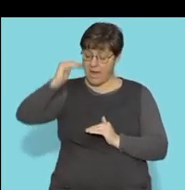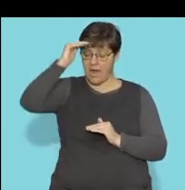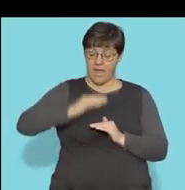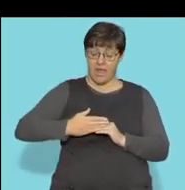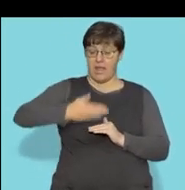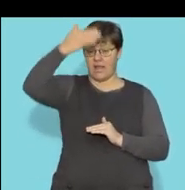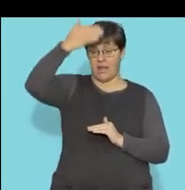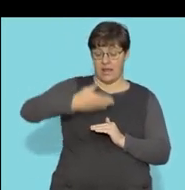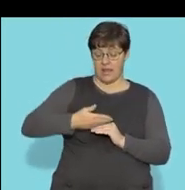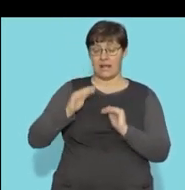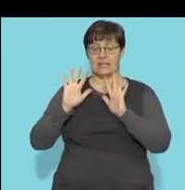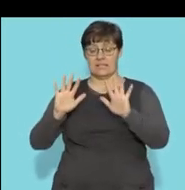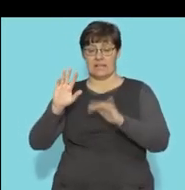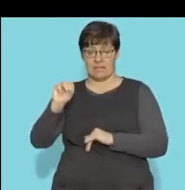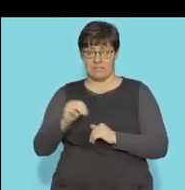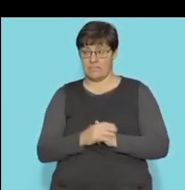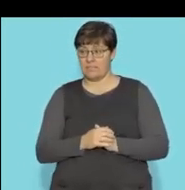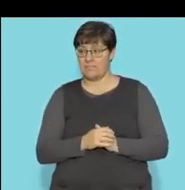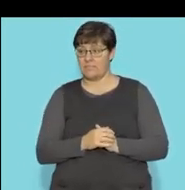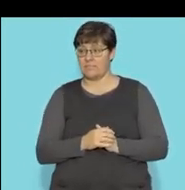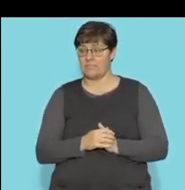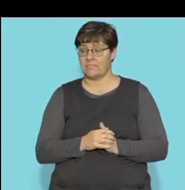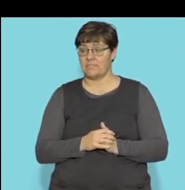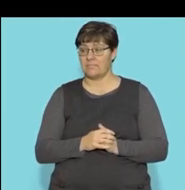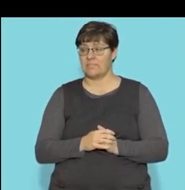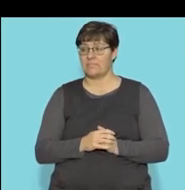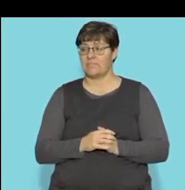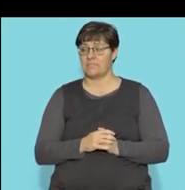The height of the wall in the room is 10 meters.